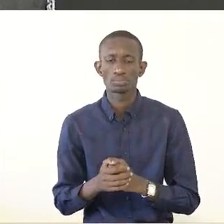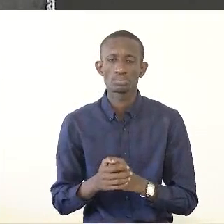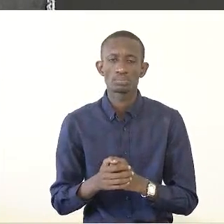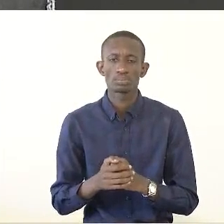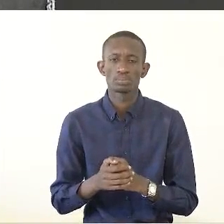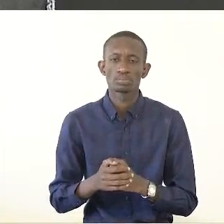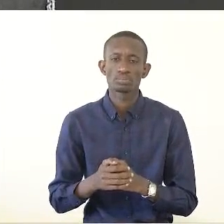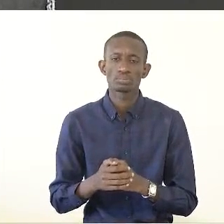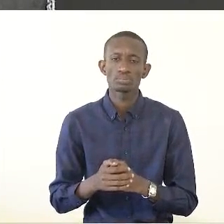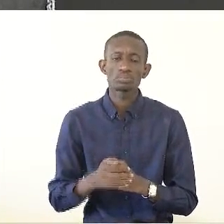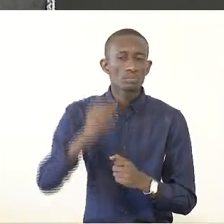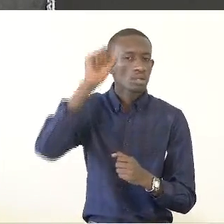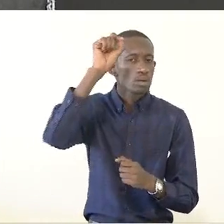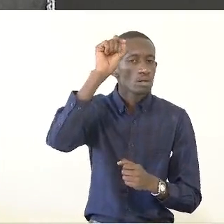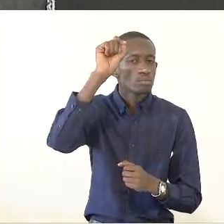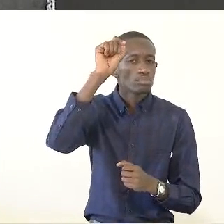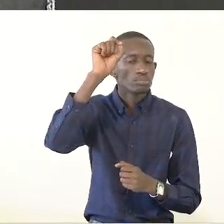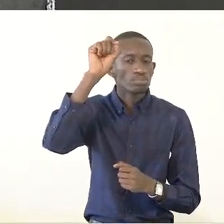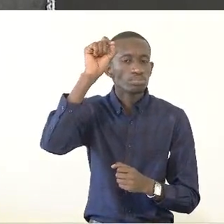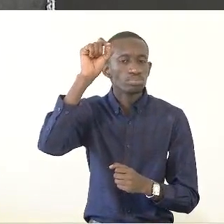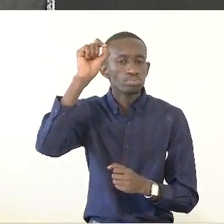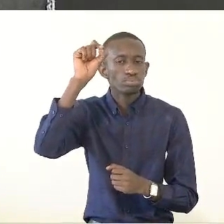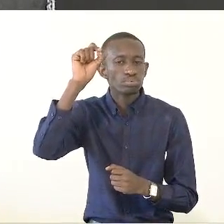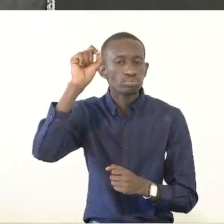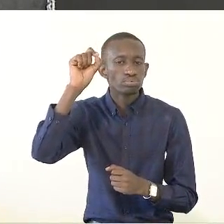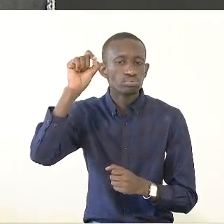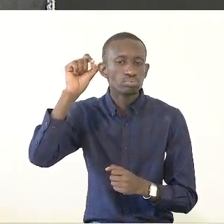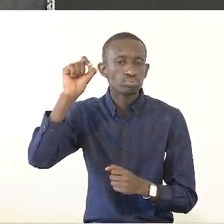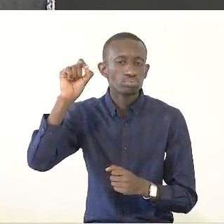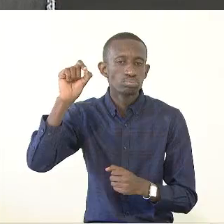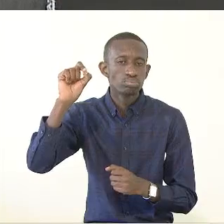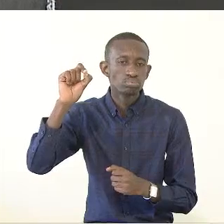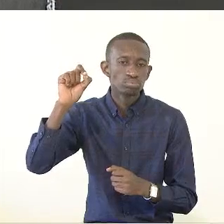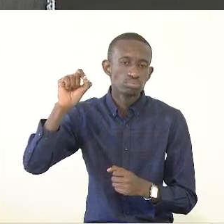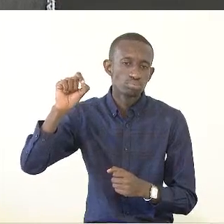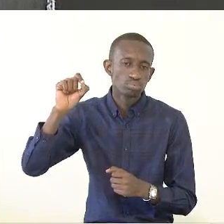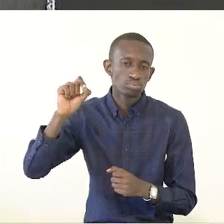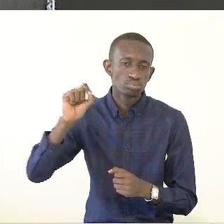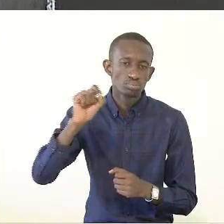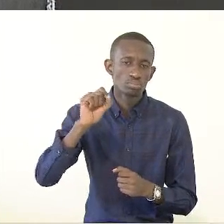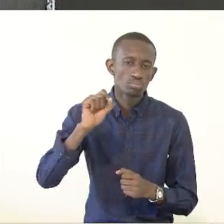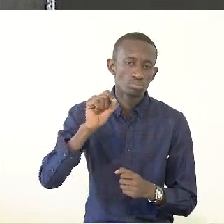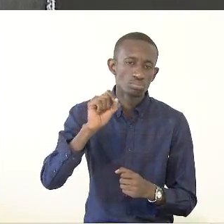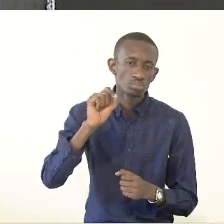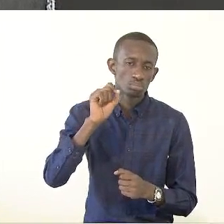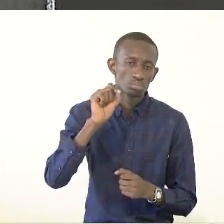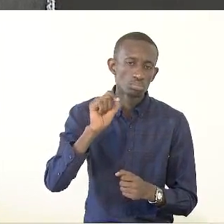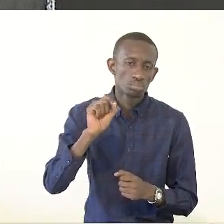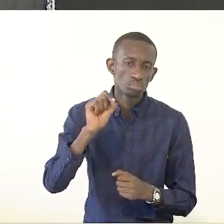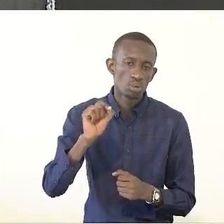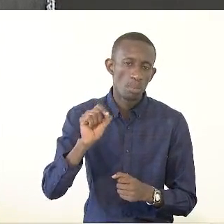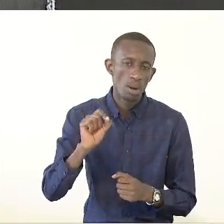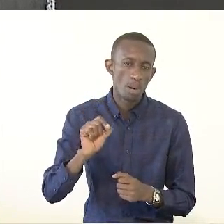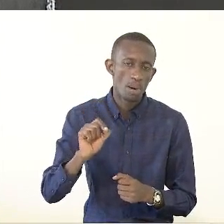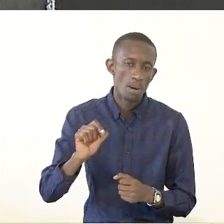join. We are doing this, we join like this. I'm here now. We continue. Oh my God, so it should be